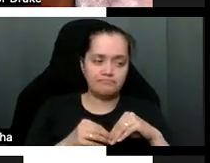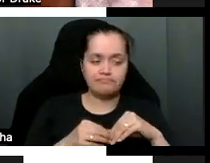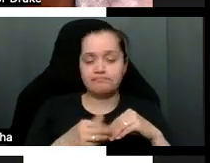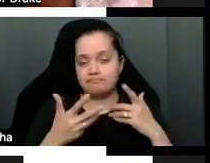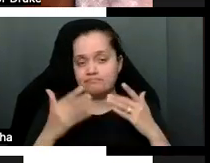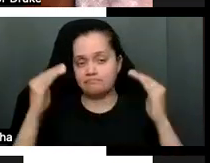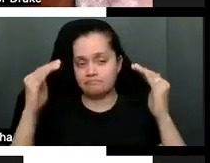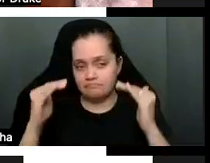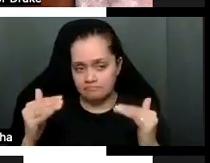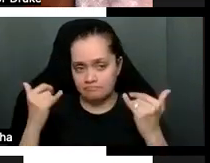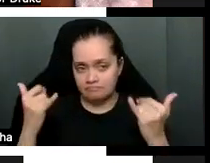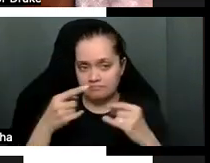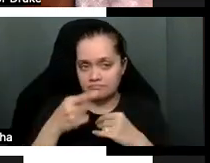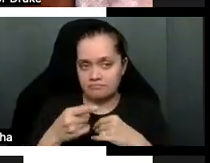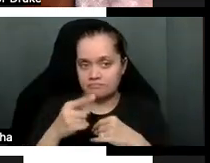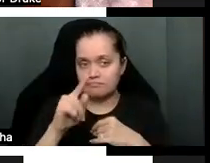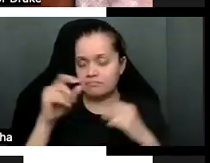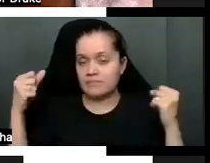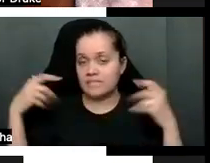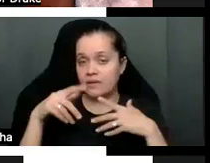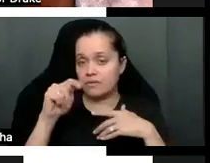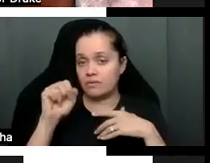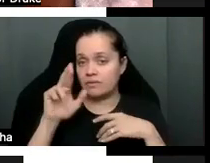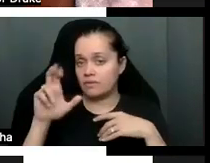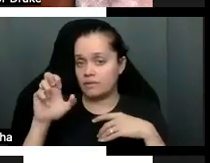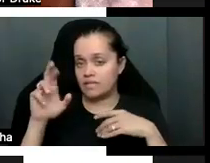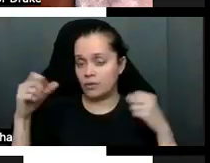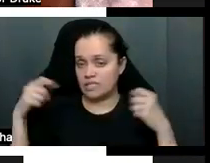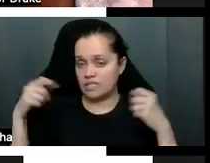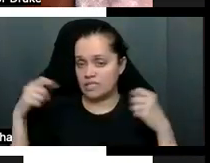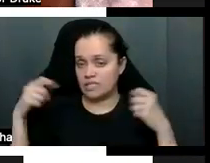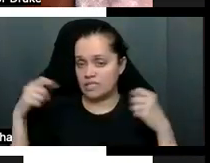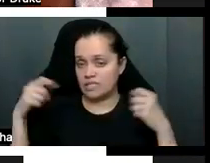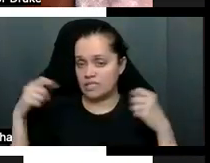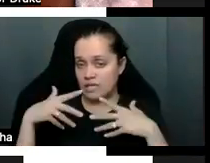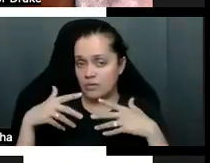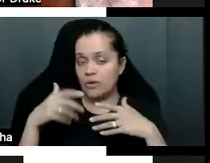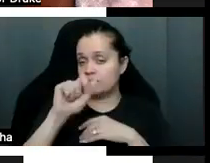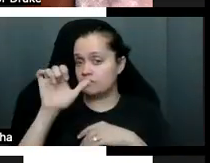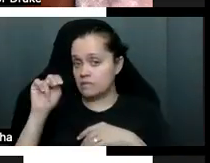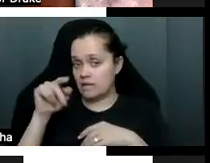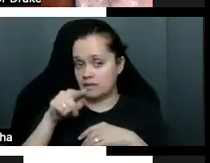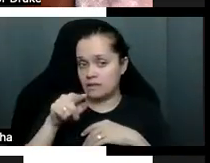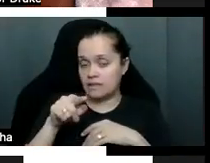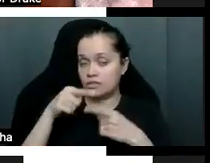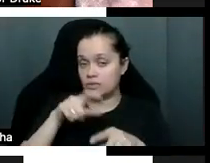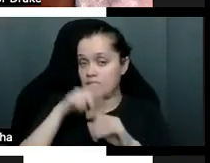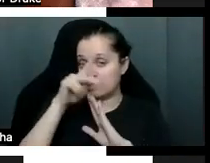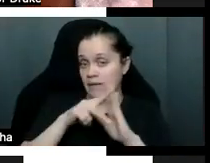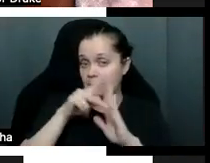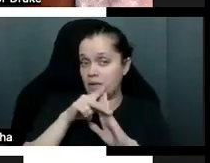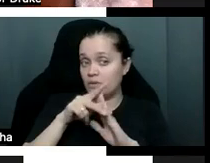Next on the list here is terror. Under Stalin, a lot of the time, yeah, that was a